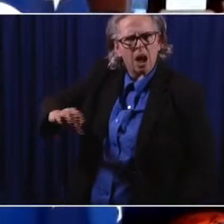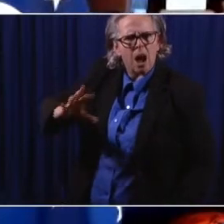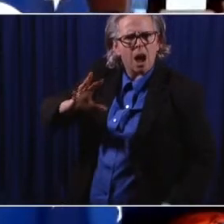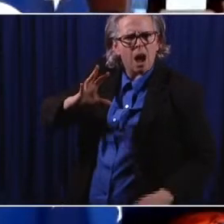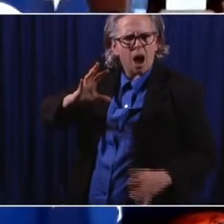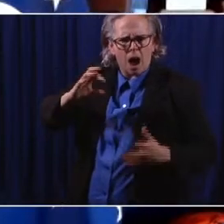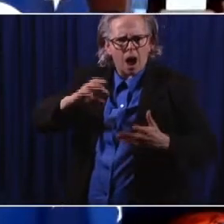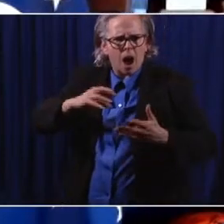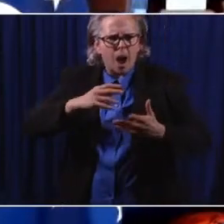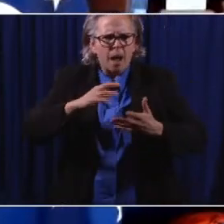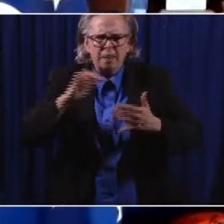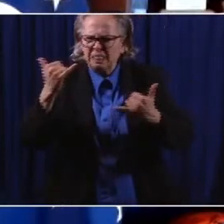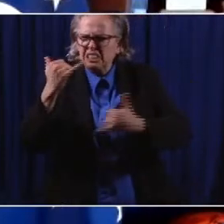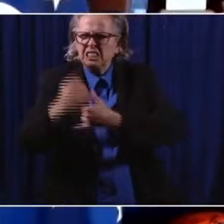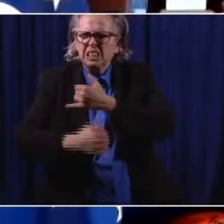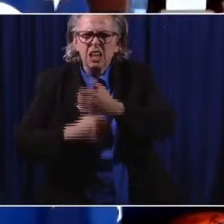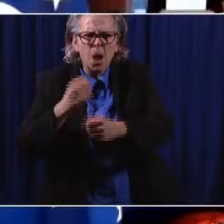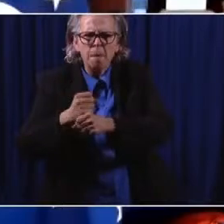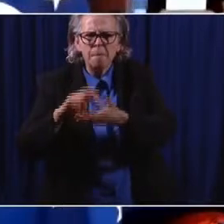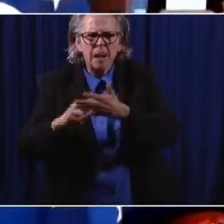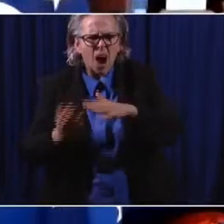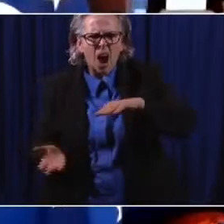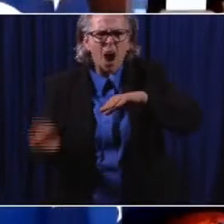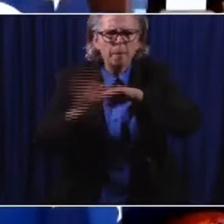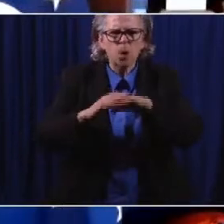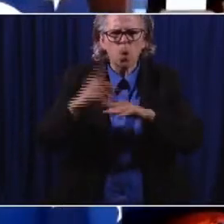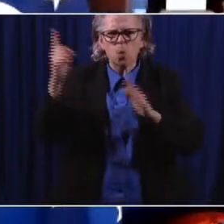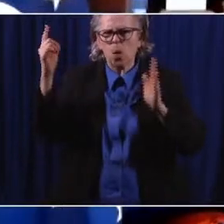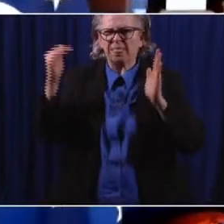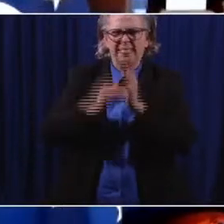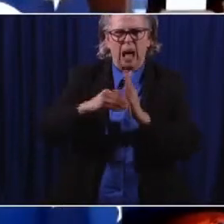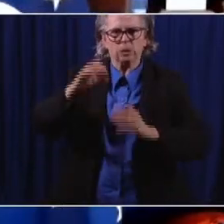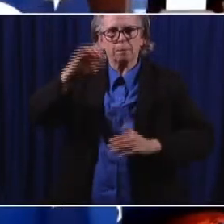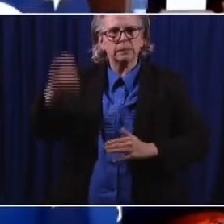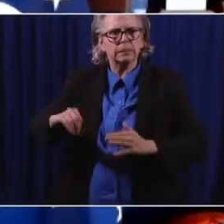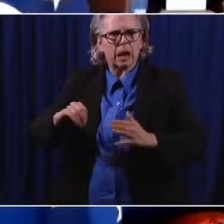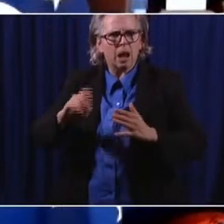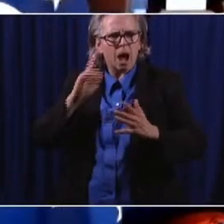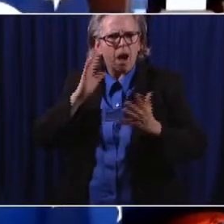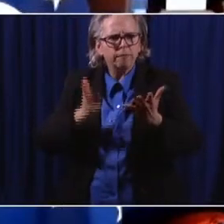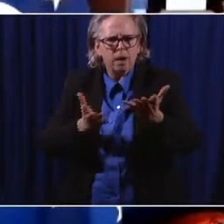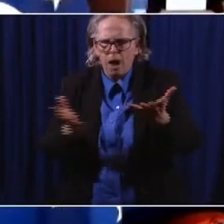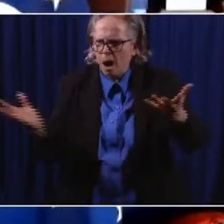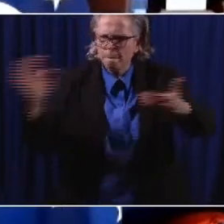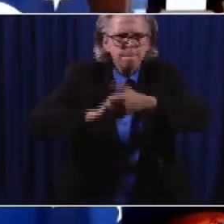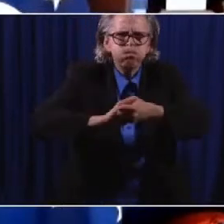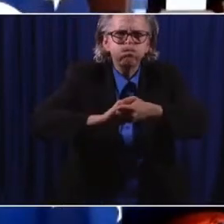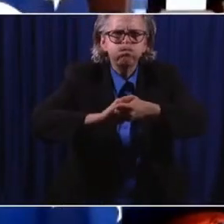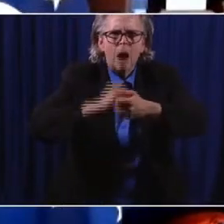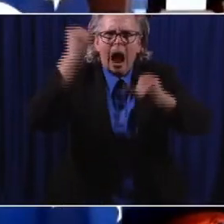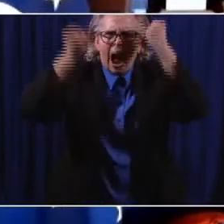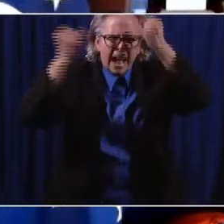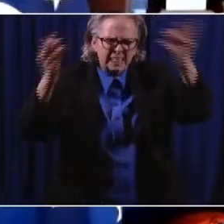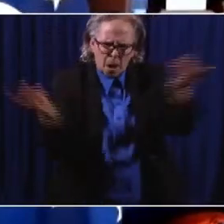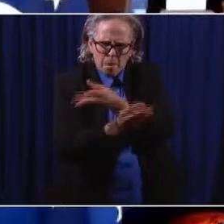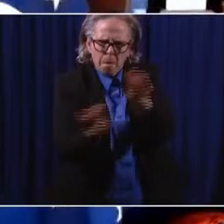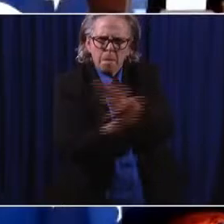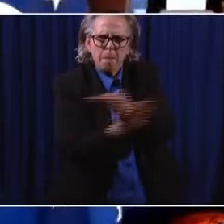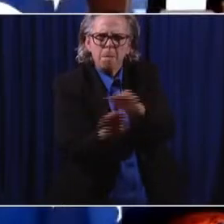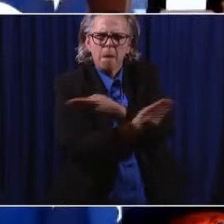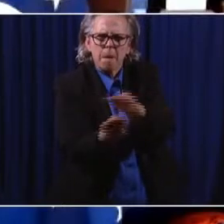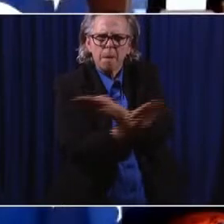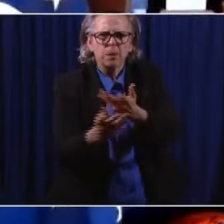a 1,000% increase. Amazing work going on at the University of Cincinnati in